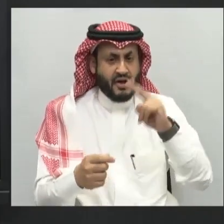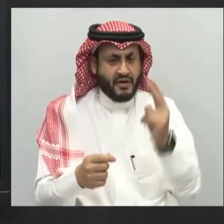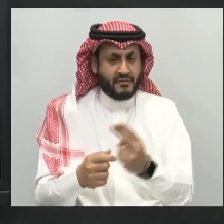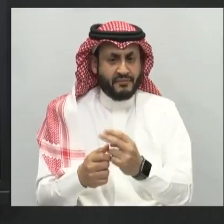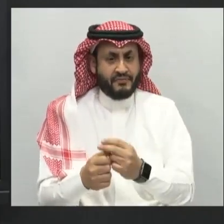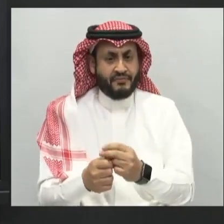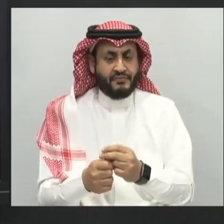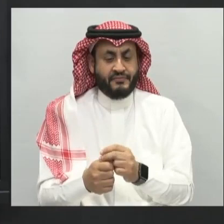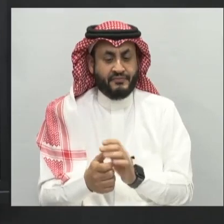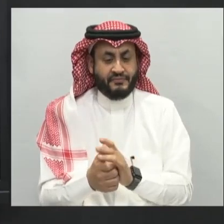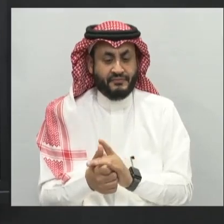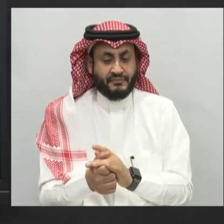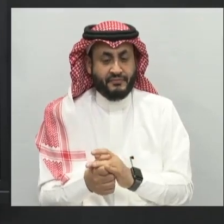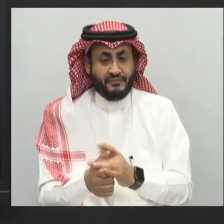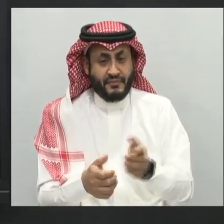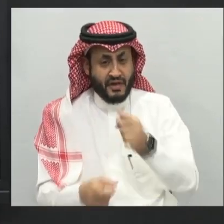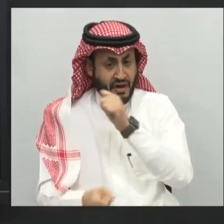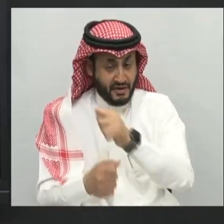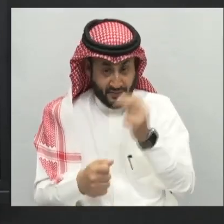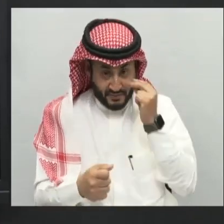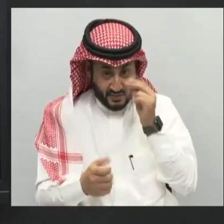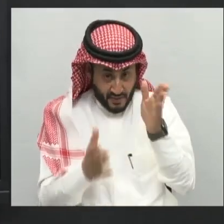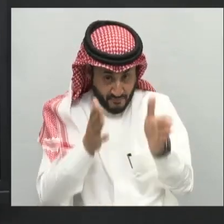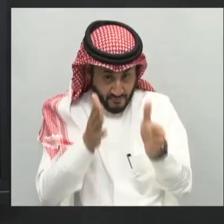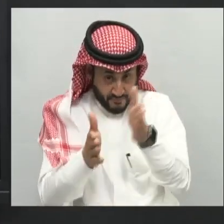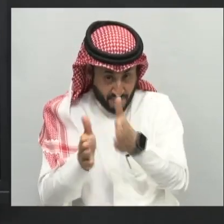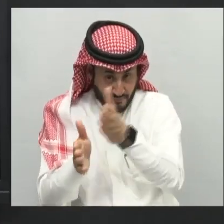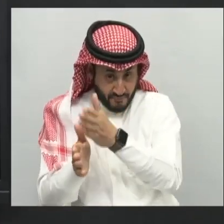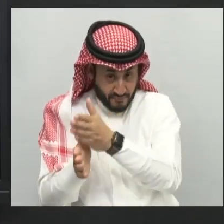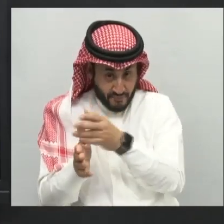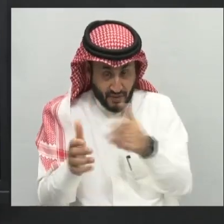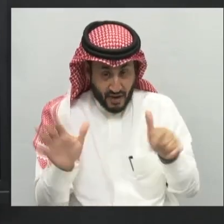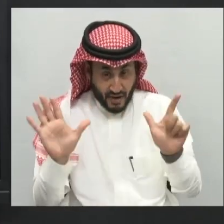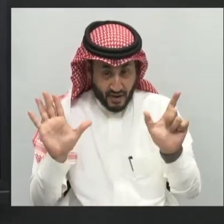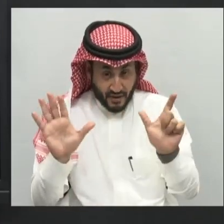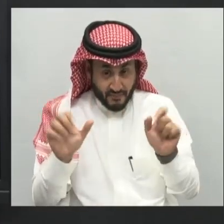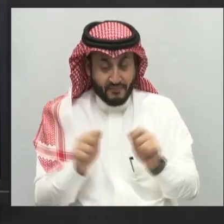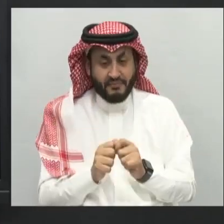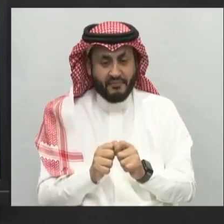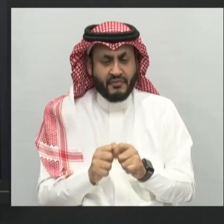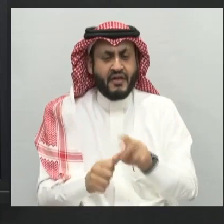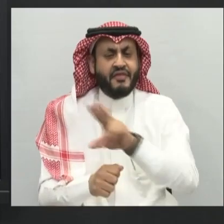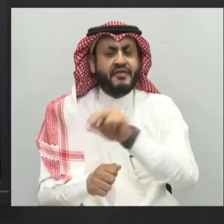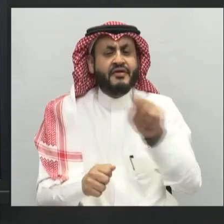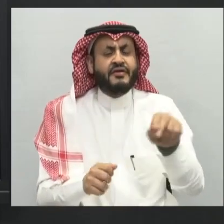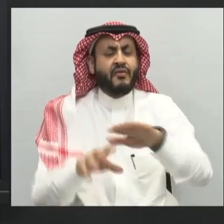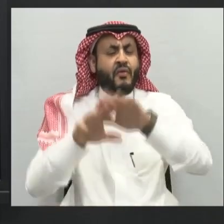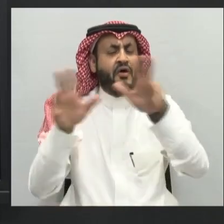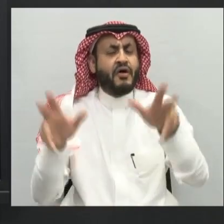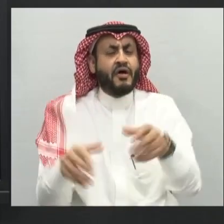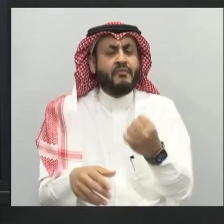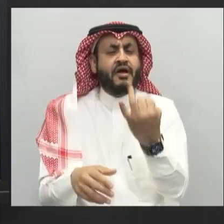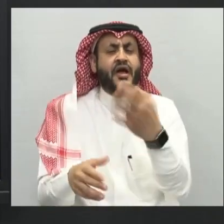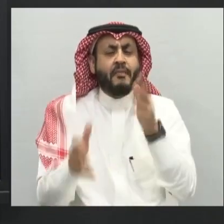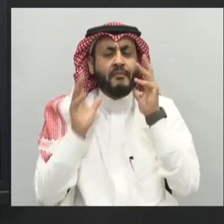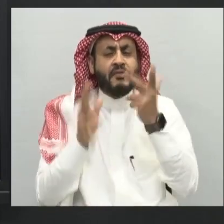a bike riding day? Did you see how you organized your week when you looked at the calendar? Now throughout the day, how many times do we